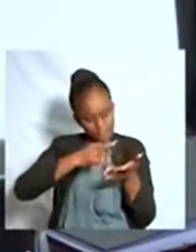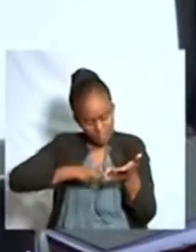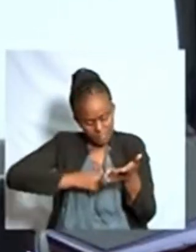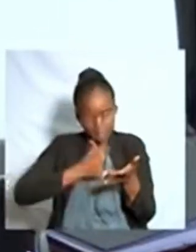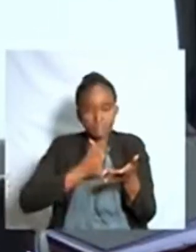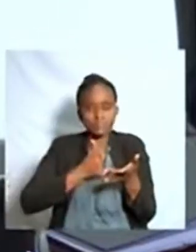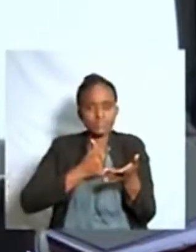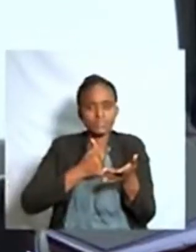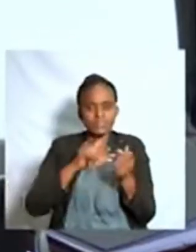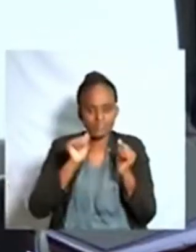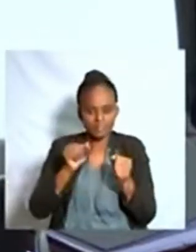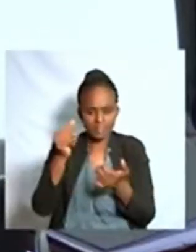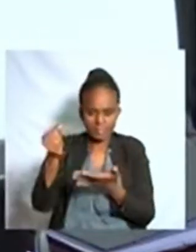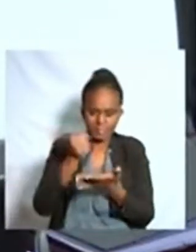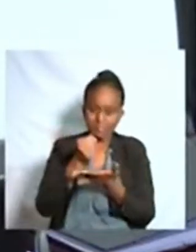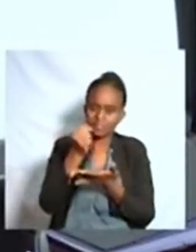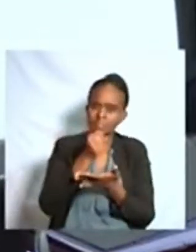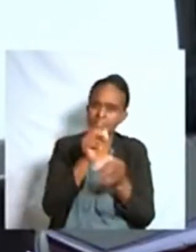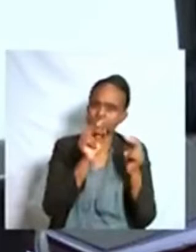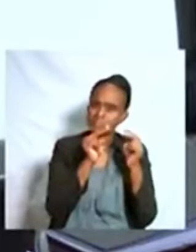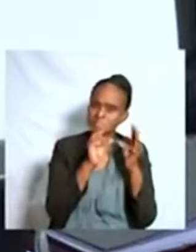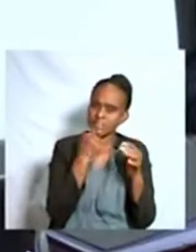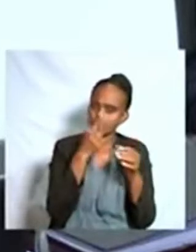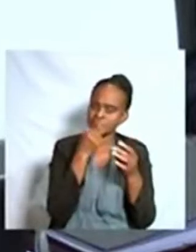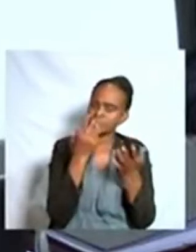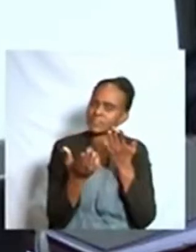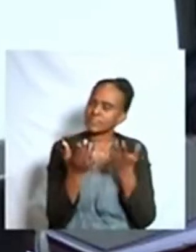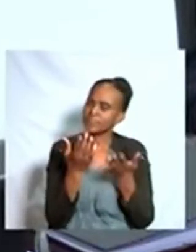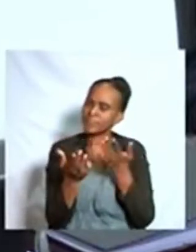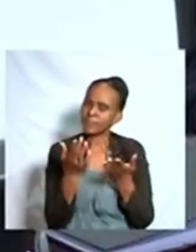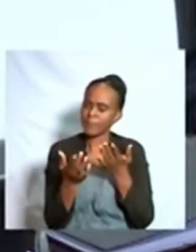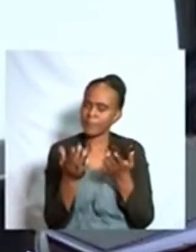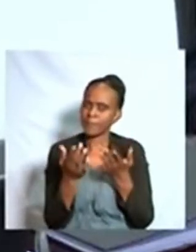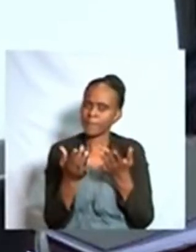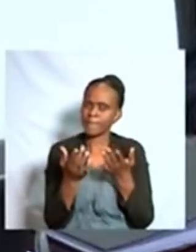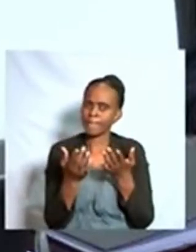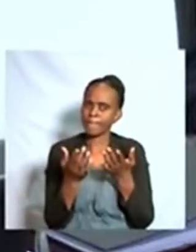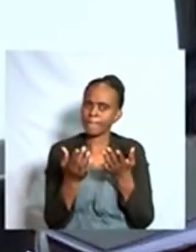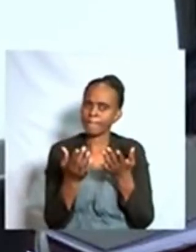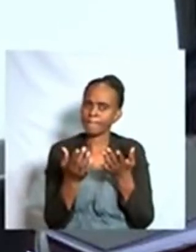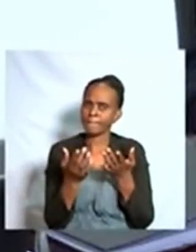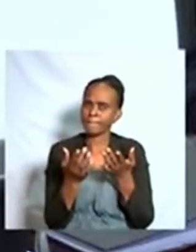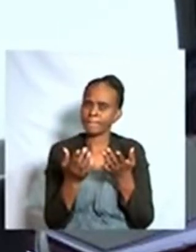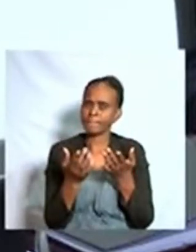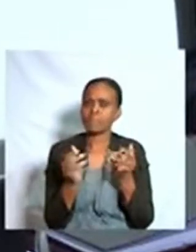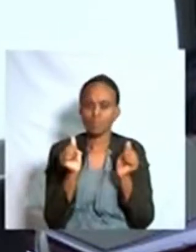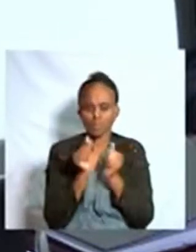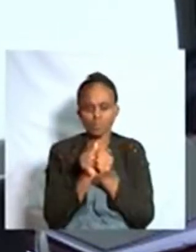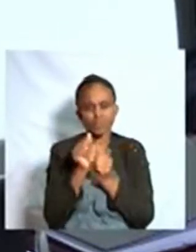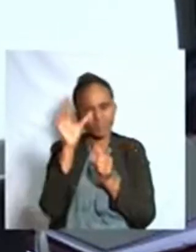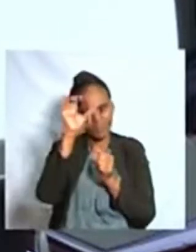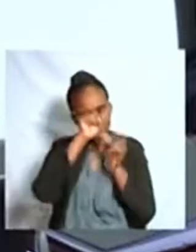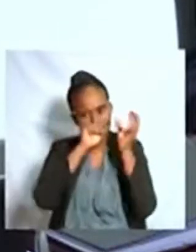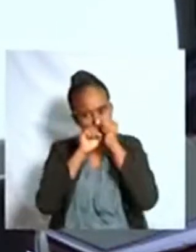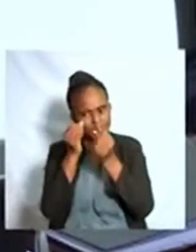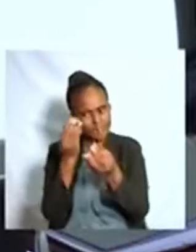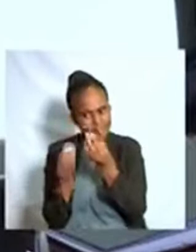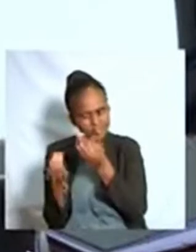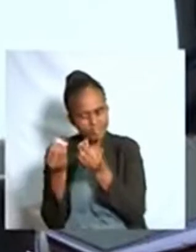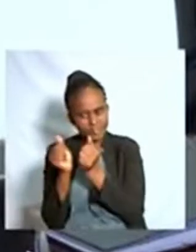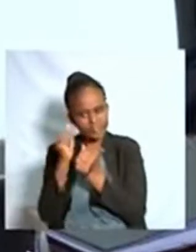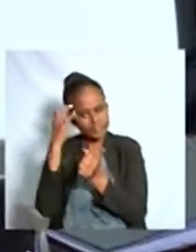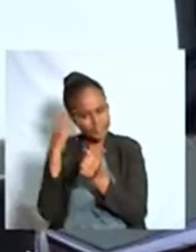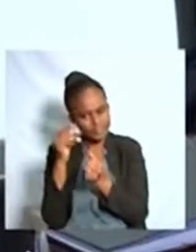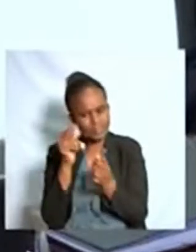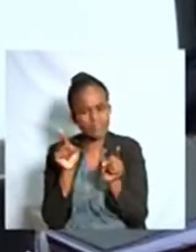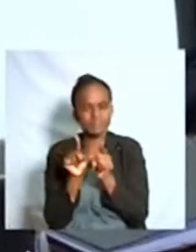can contractors that maybe for, if we use the assumptions that are going to connive with the officers and then